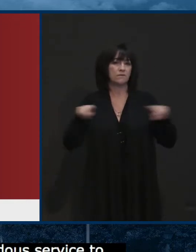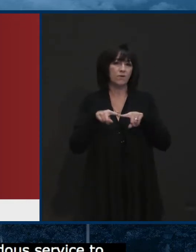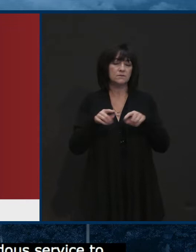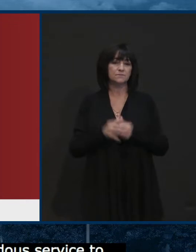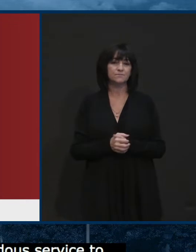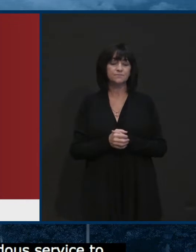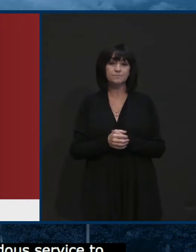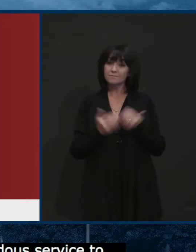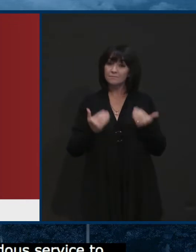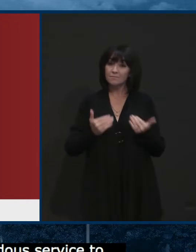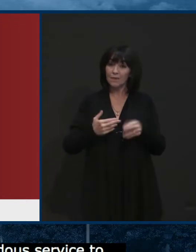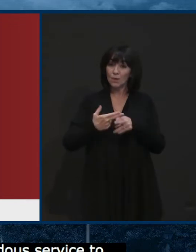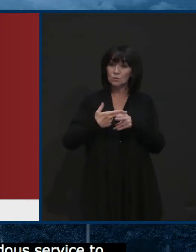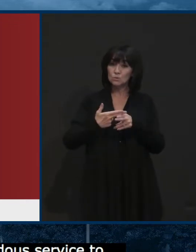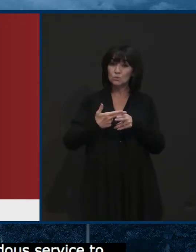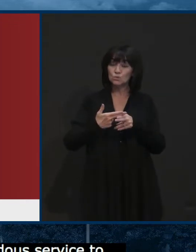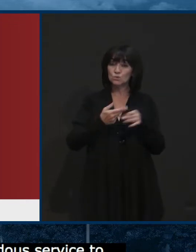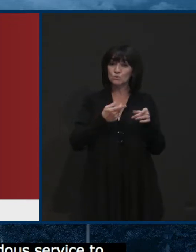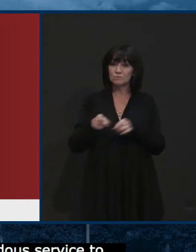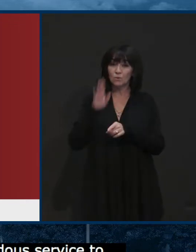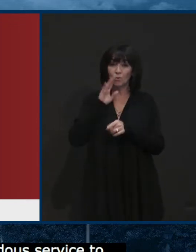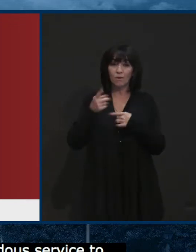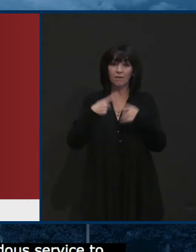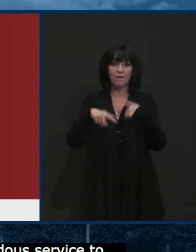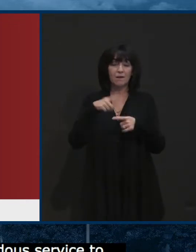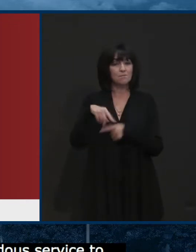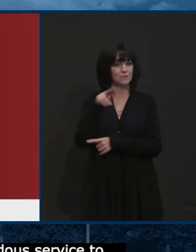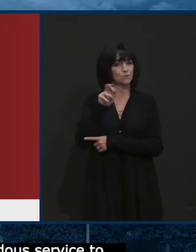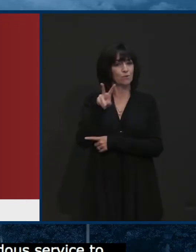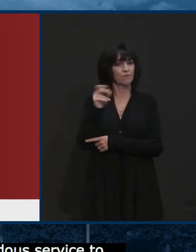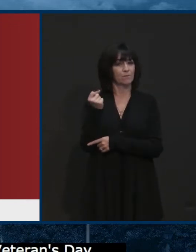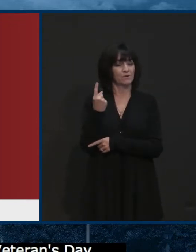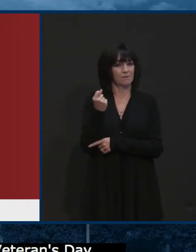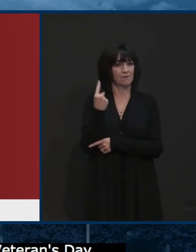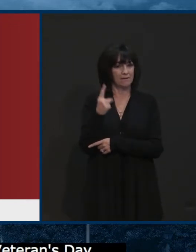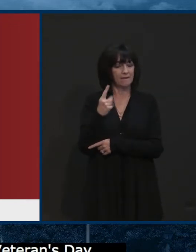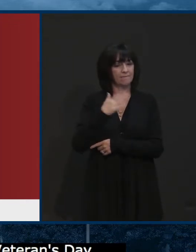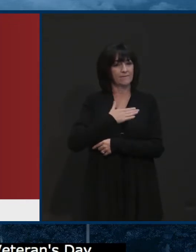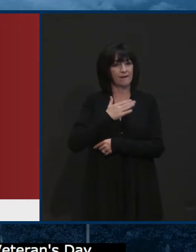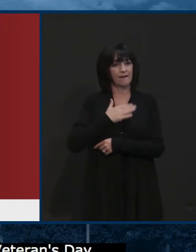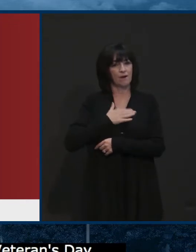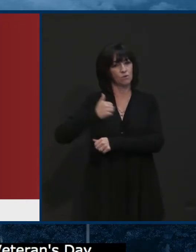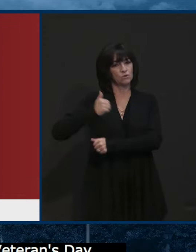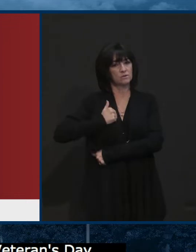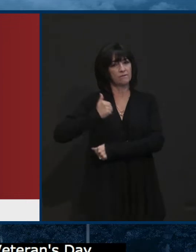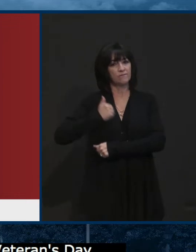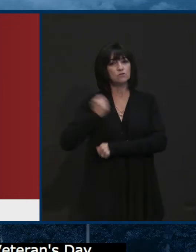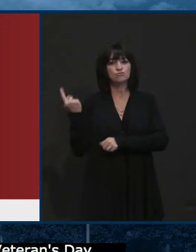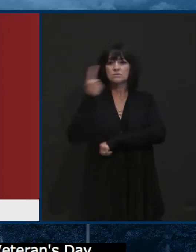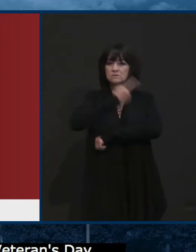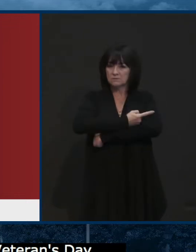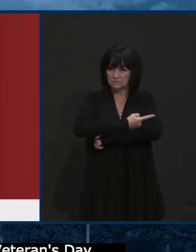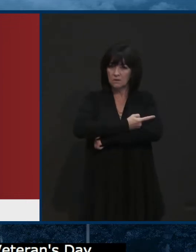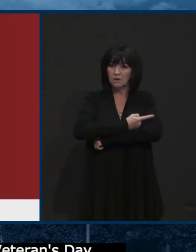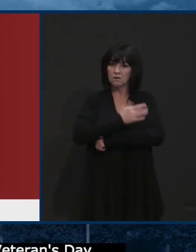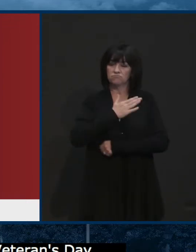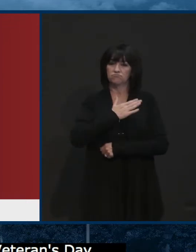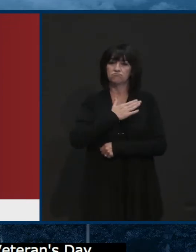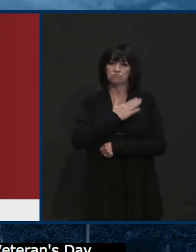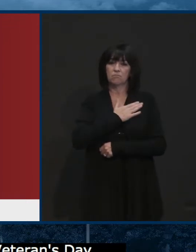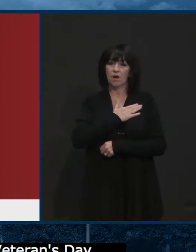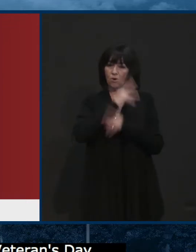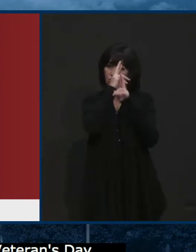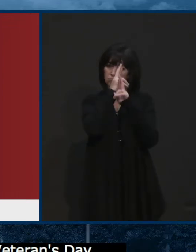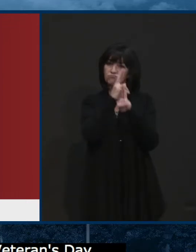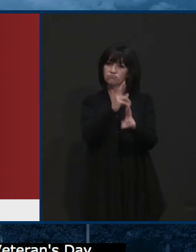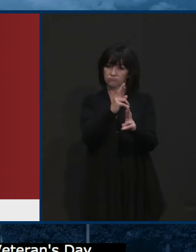we show our support, our appreciation, our love, frankly, for those who fought and served